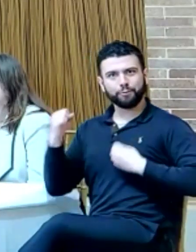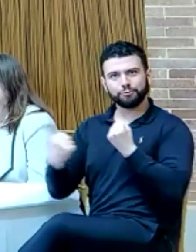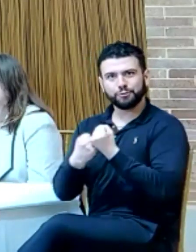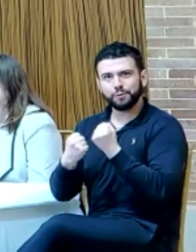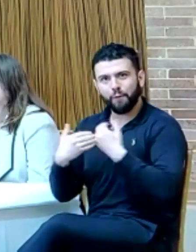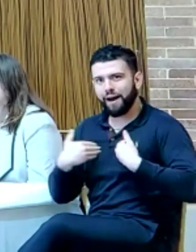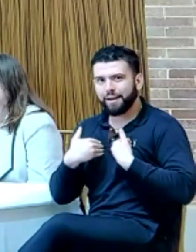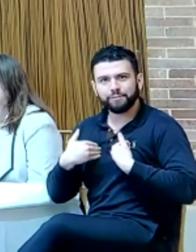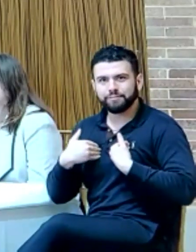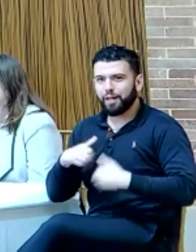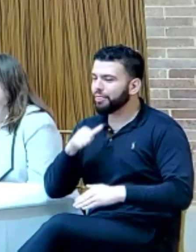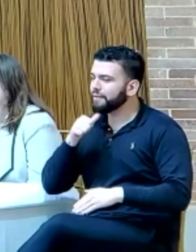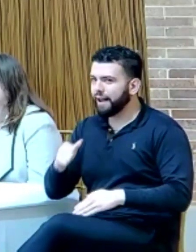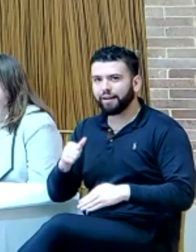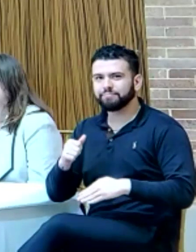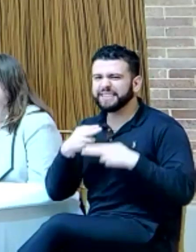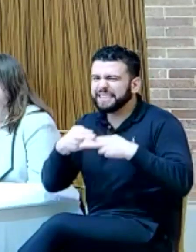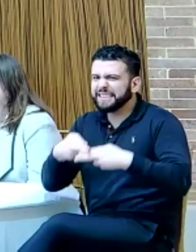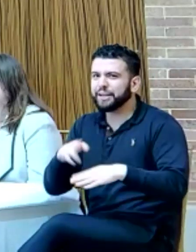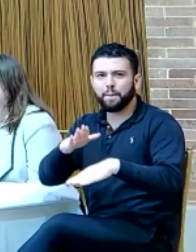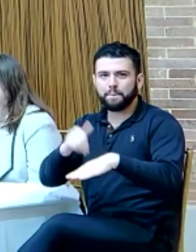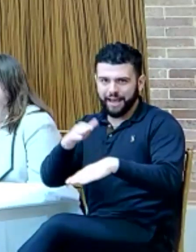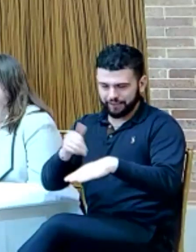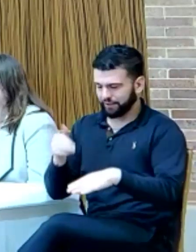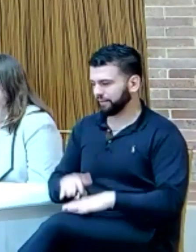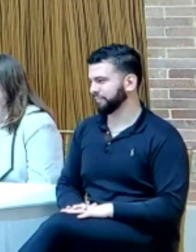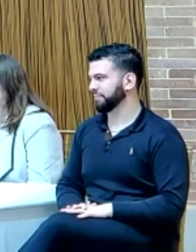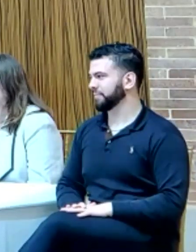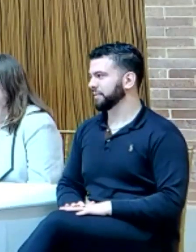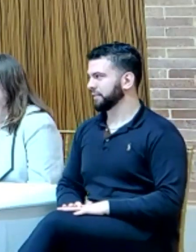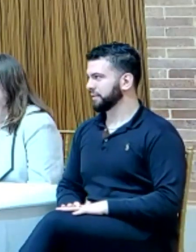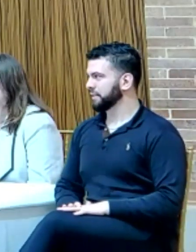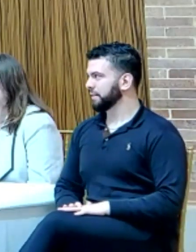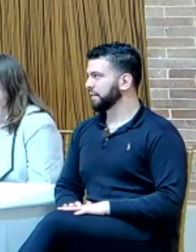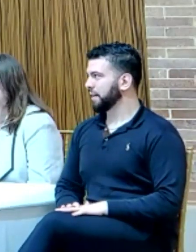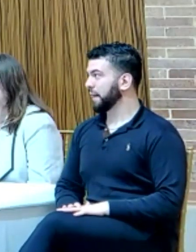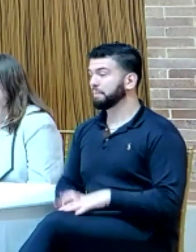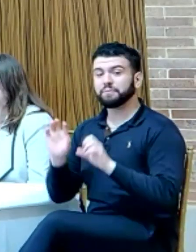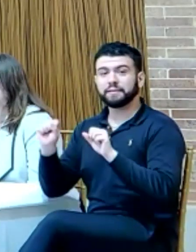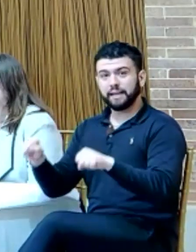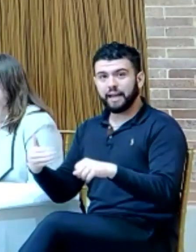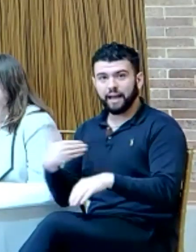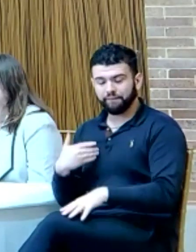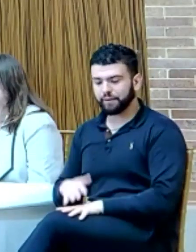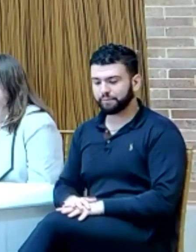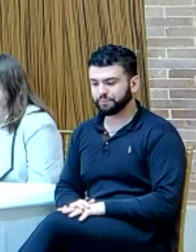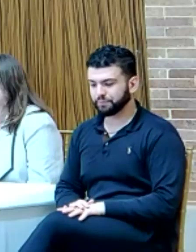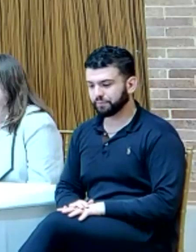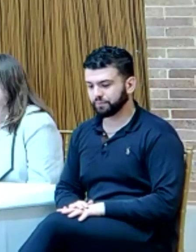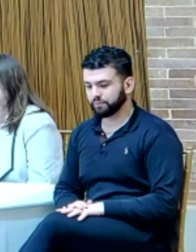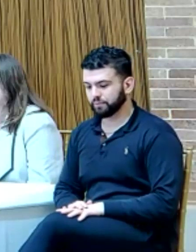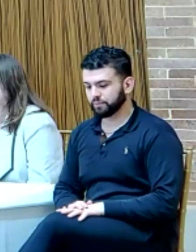you know requirements they're going to associate with a with a either a pet policy or to have a no pet policy on its face that is not unlawful